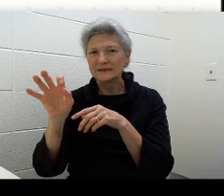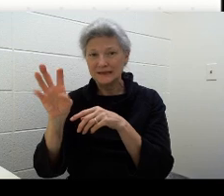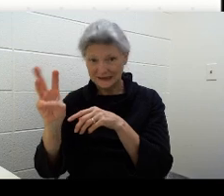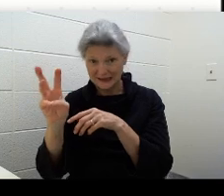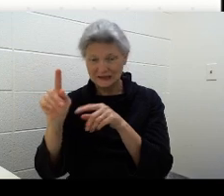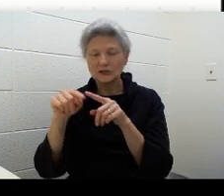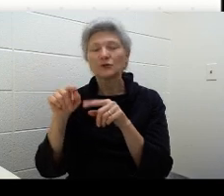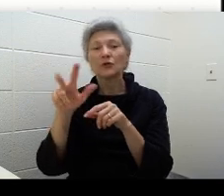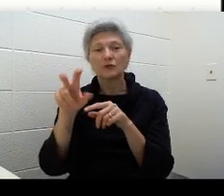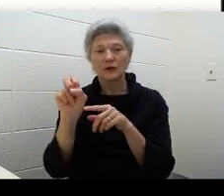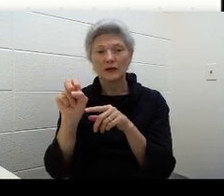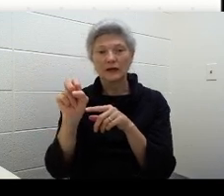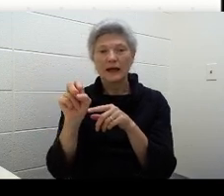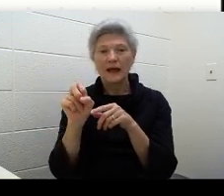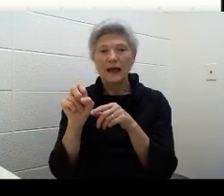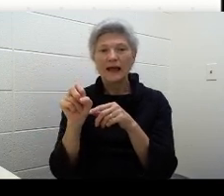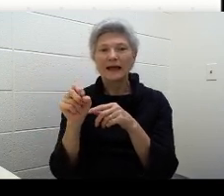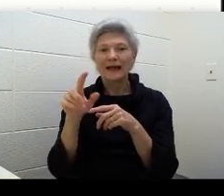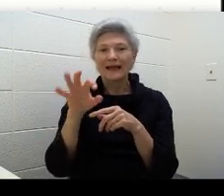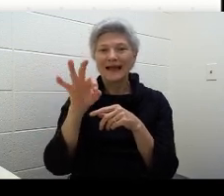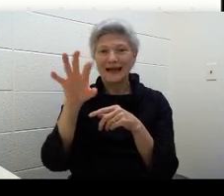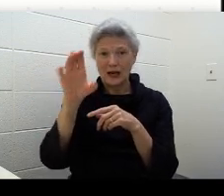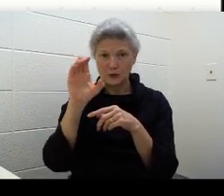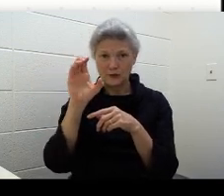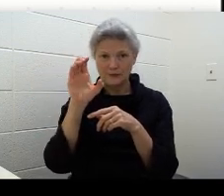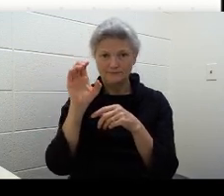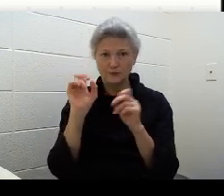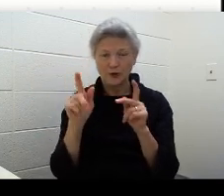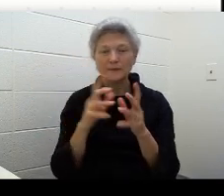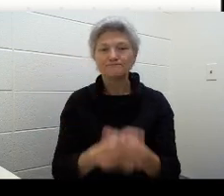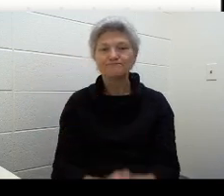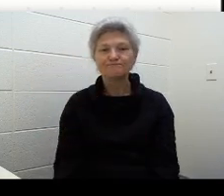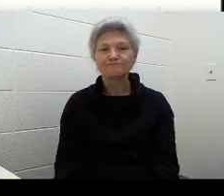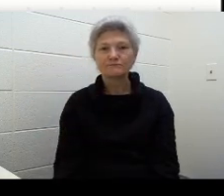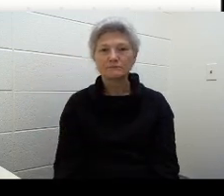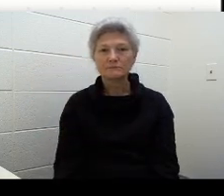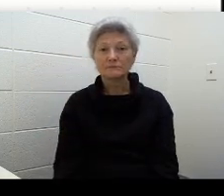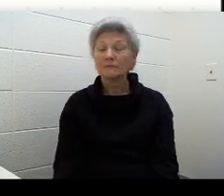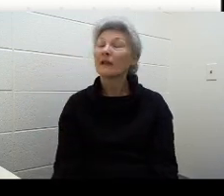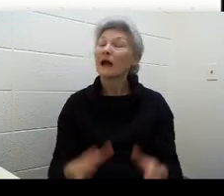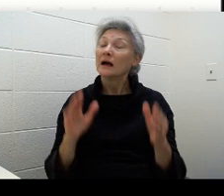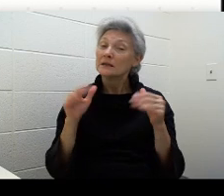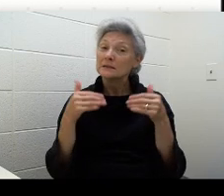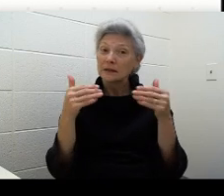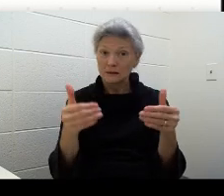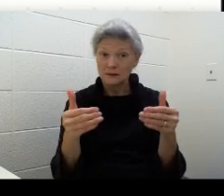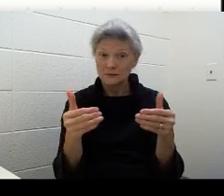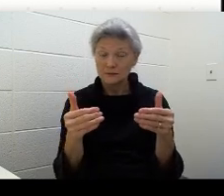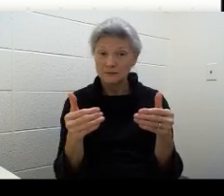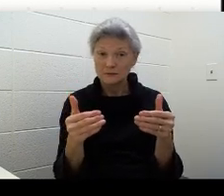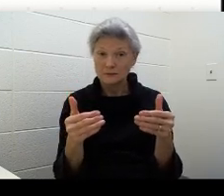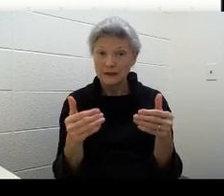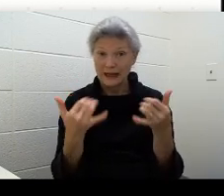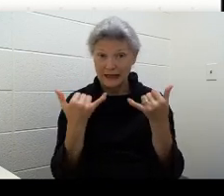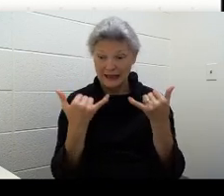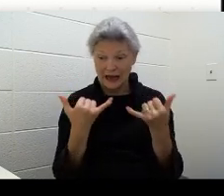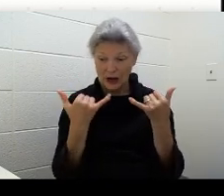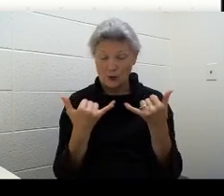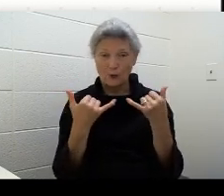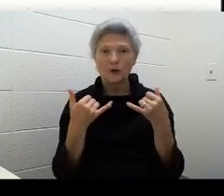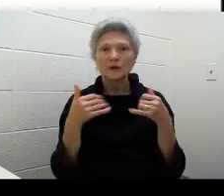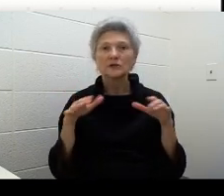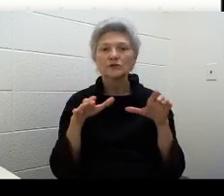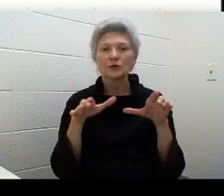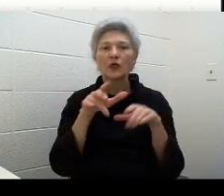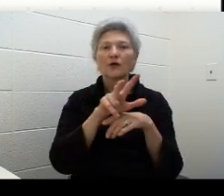to 30, and I get 900. Okay, so now we're going to